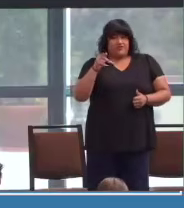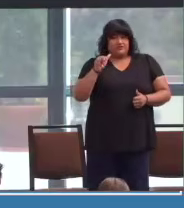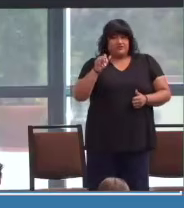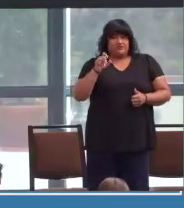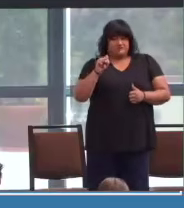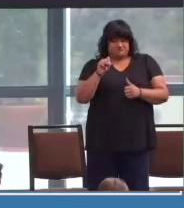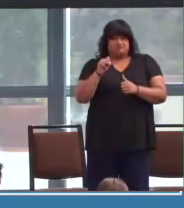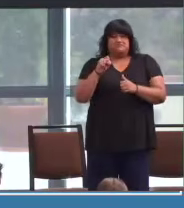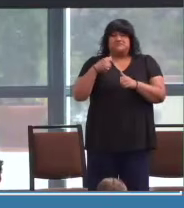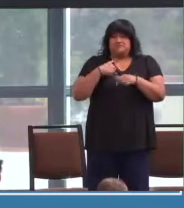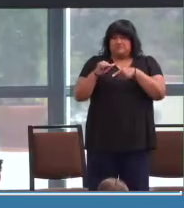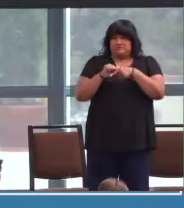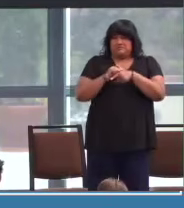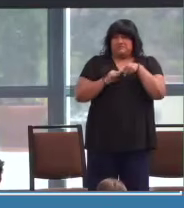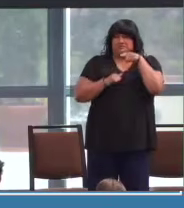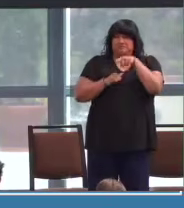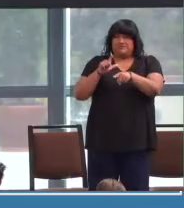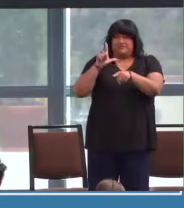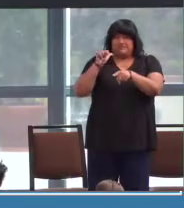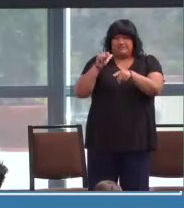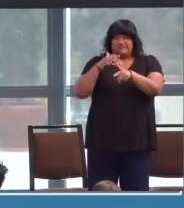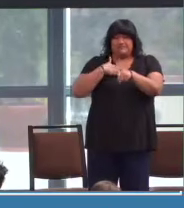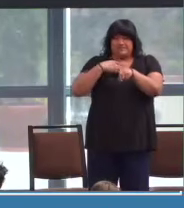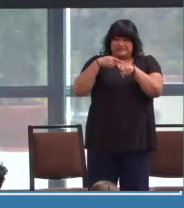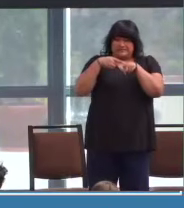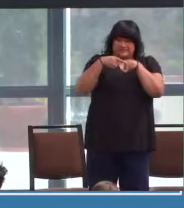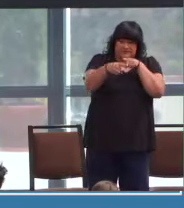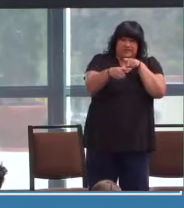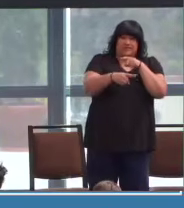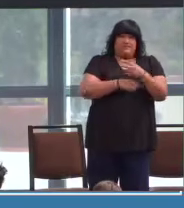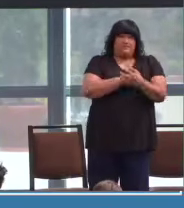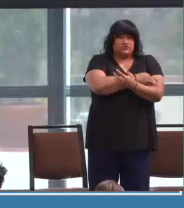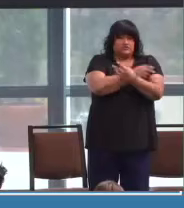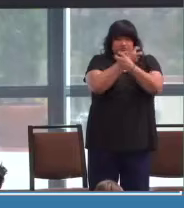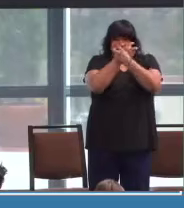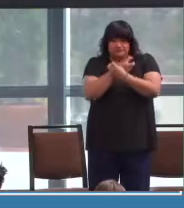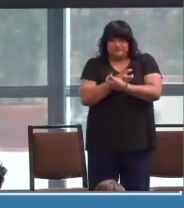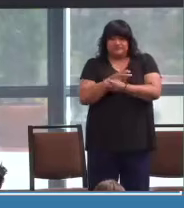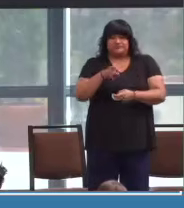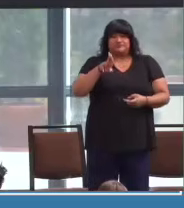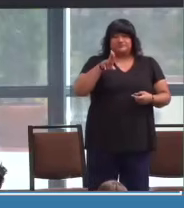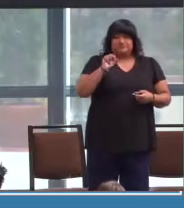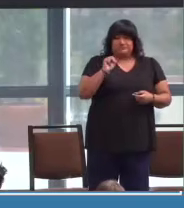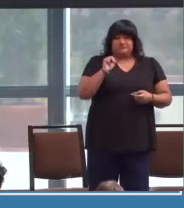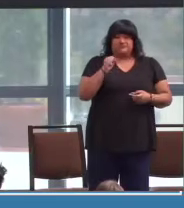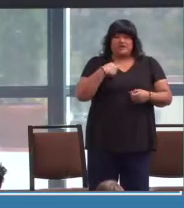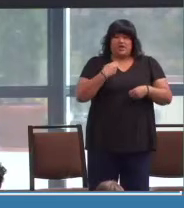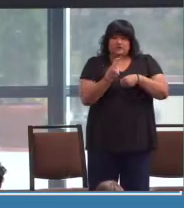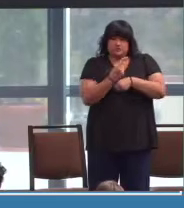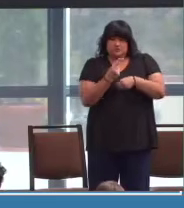in Los Angeles. And my niche in rheumatology is musculoskeletal ultrasound. So I use ultrasound to